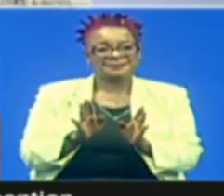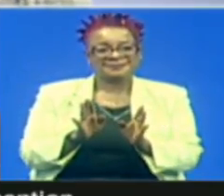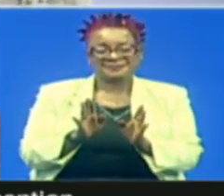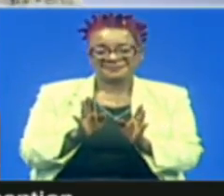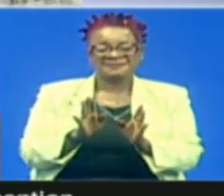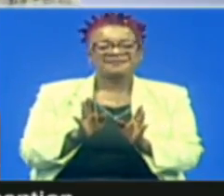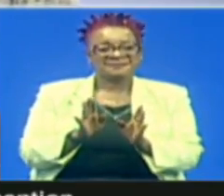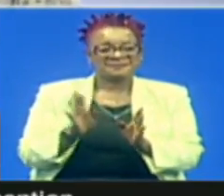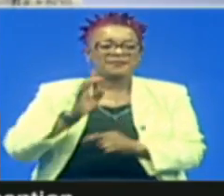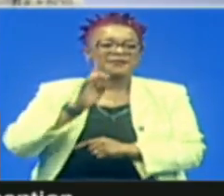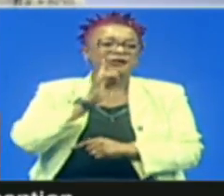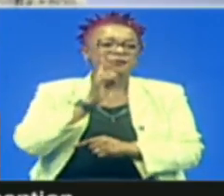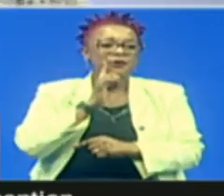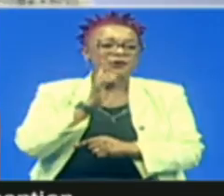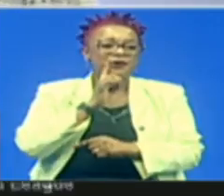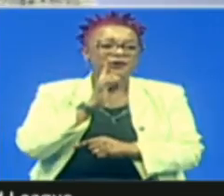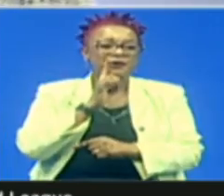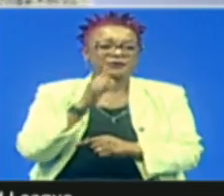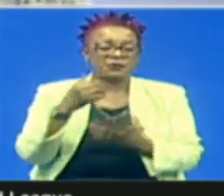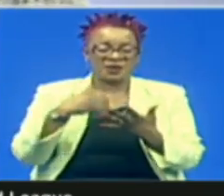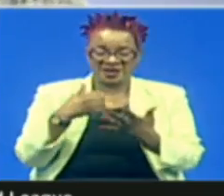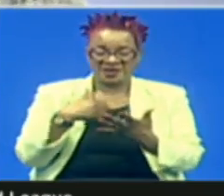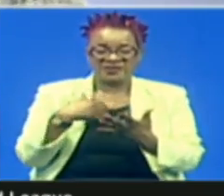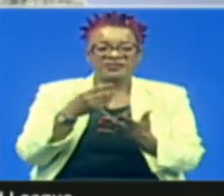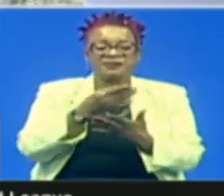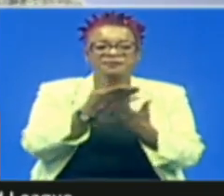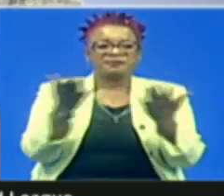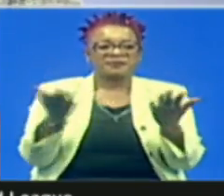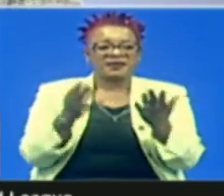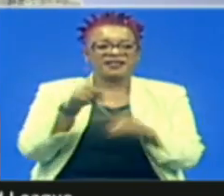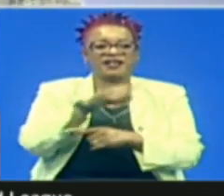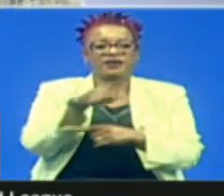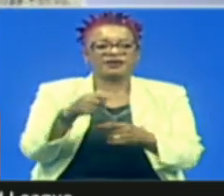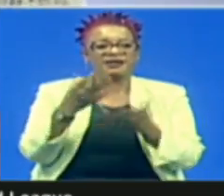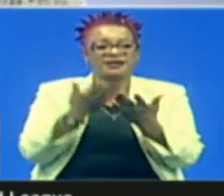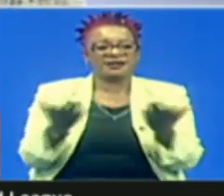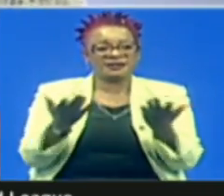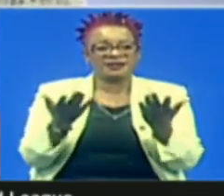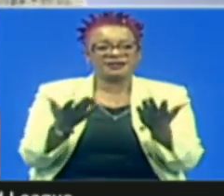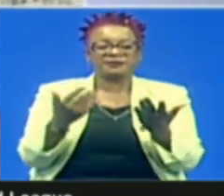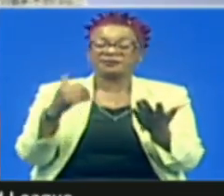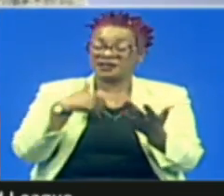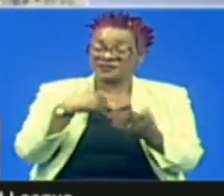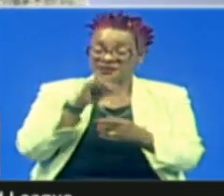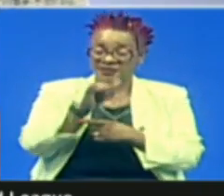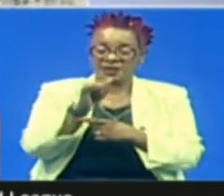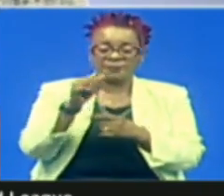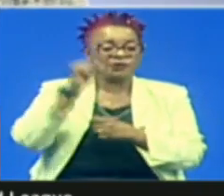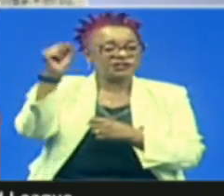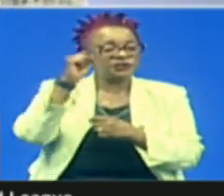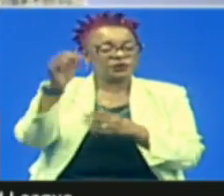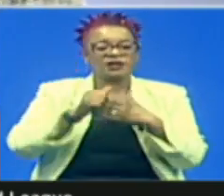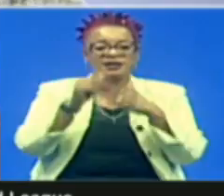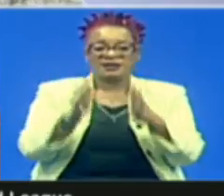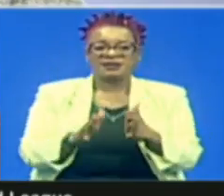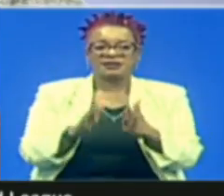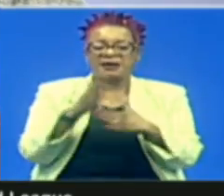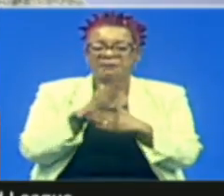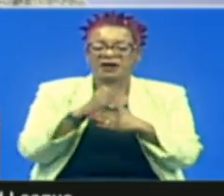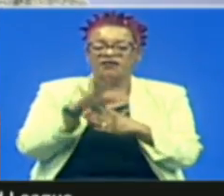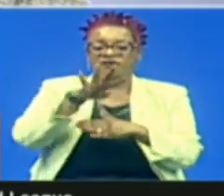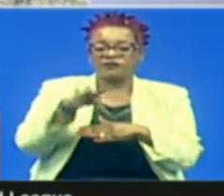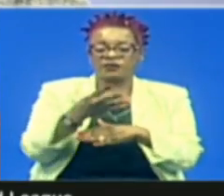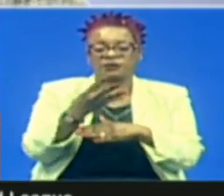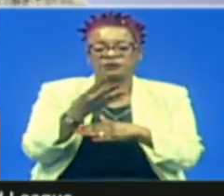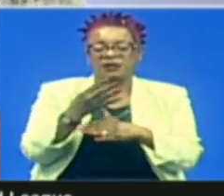Now, to more revelations, this time about guns in the wrong hands. The government says half of elected political leaders in the country are among 4,000